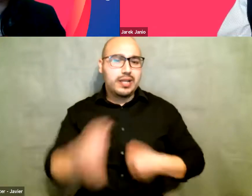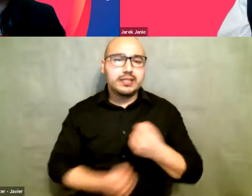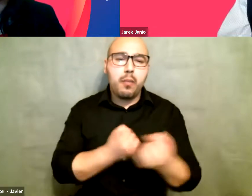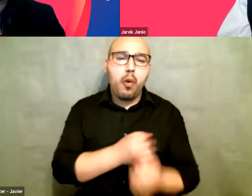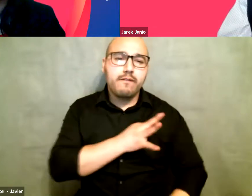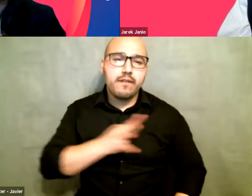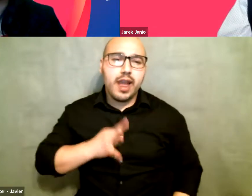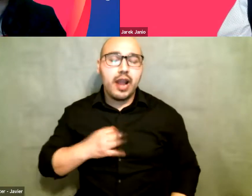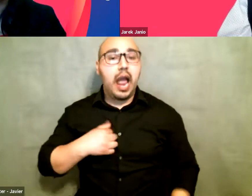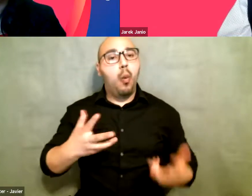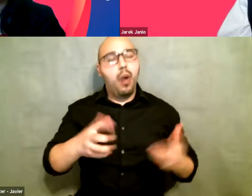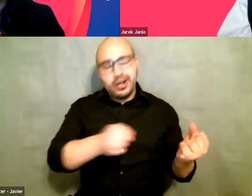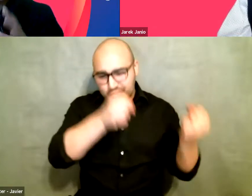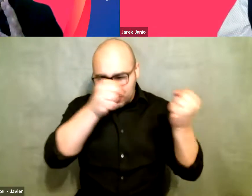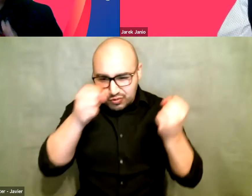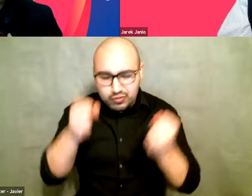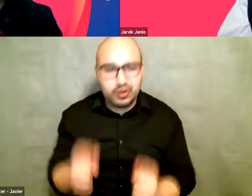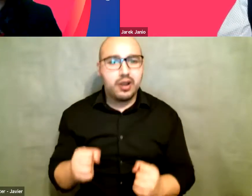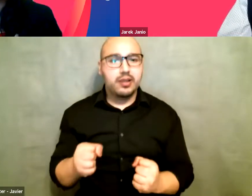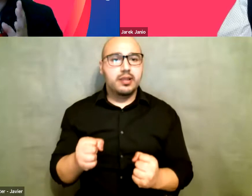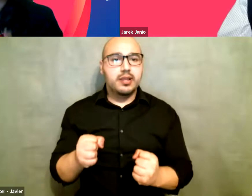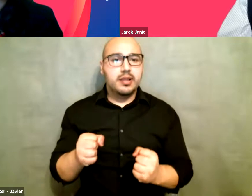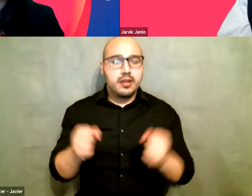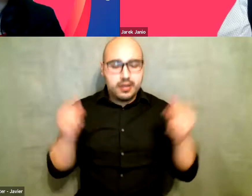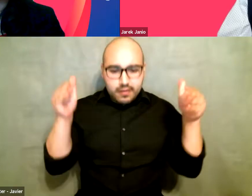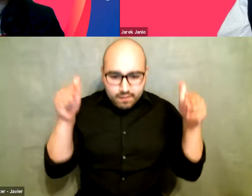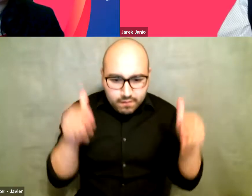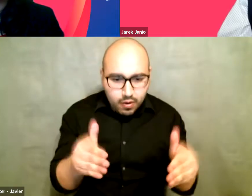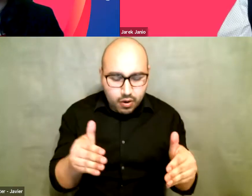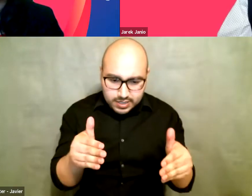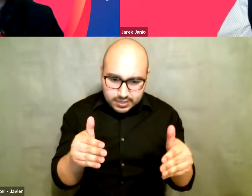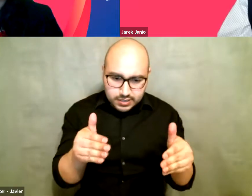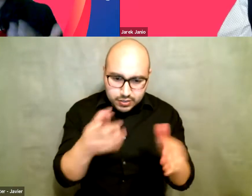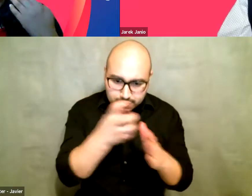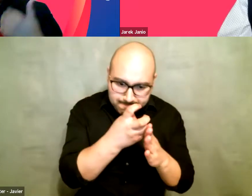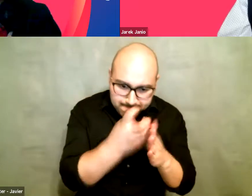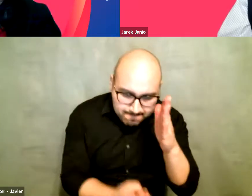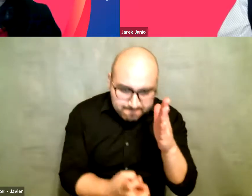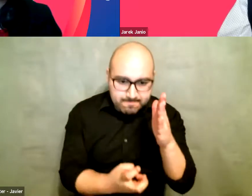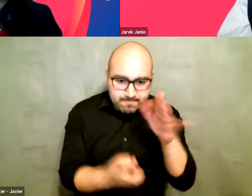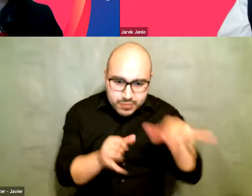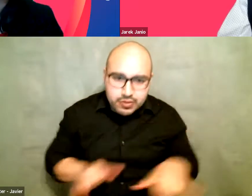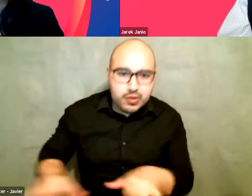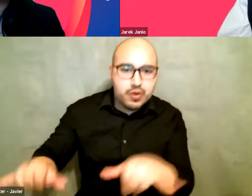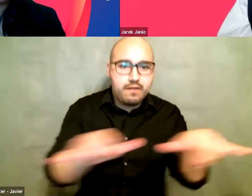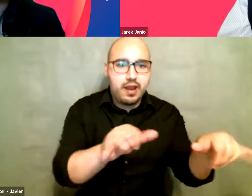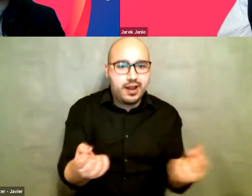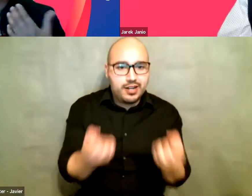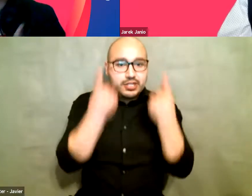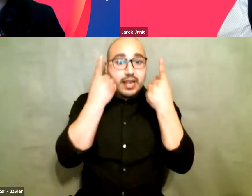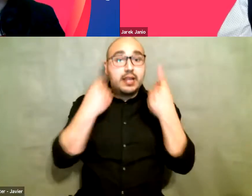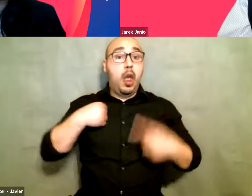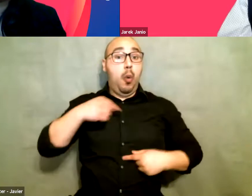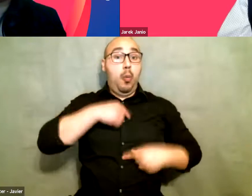want to strongly push us to lean into a unified understanding that we must be ready for our